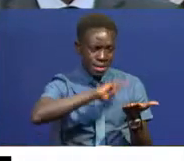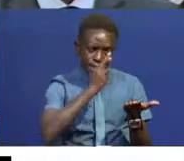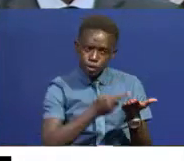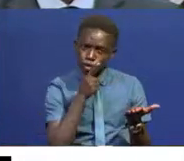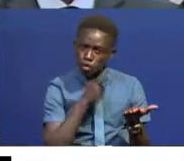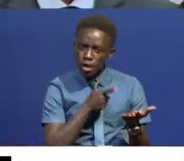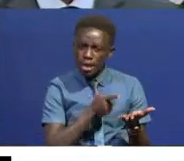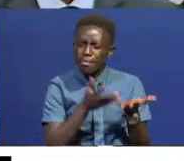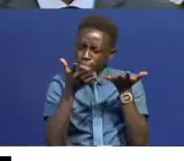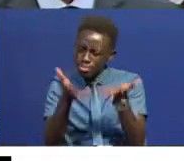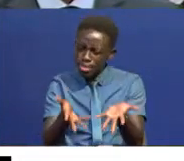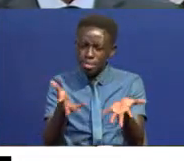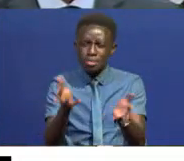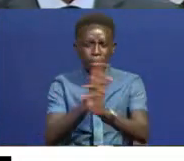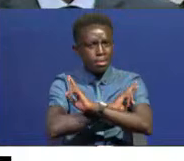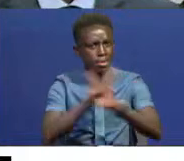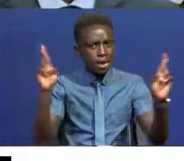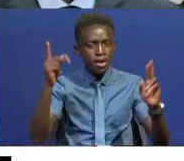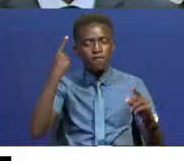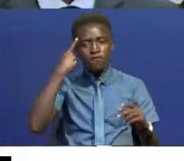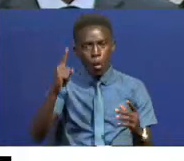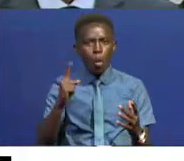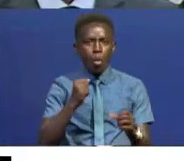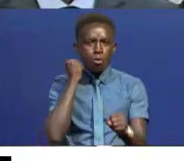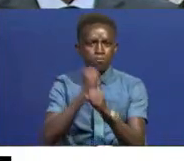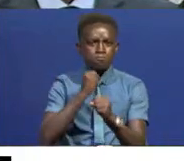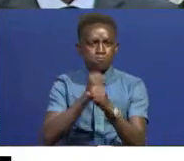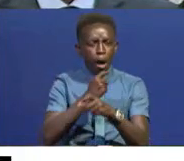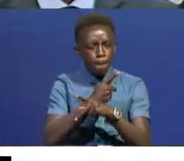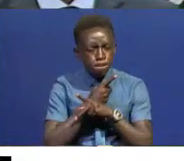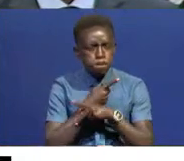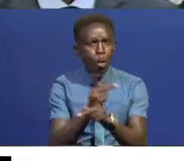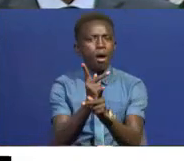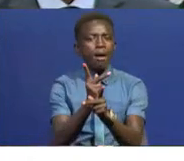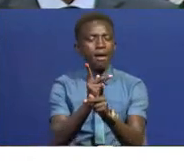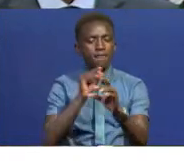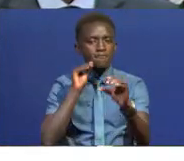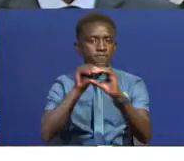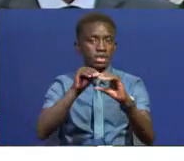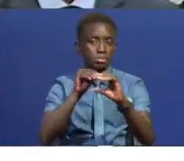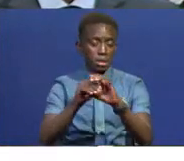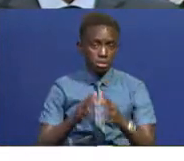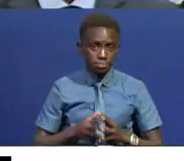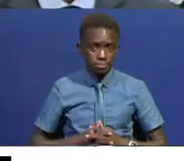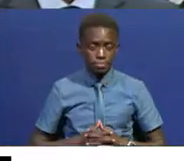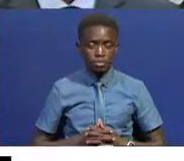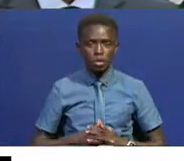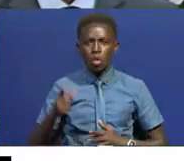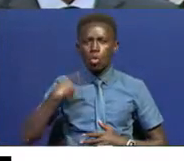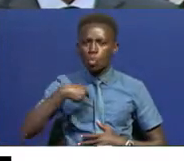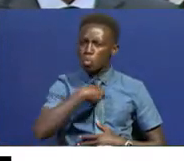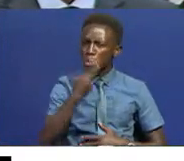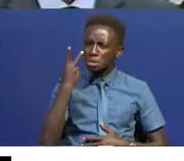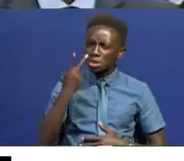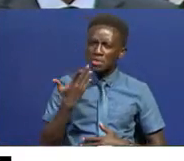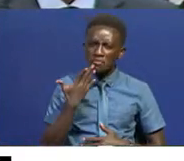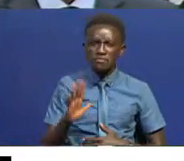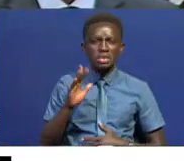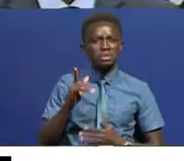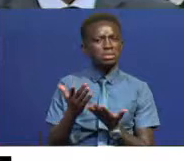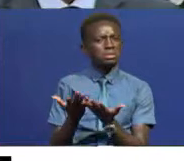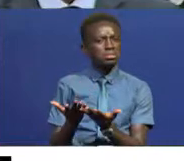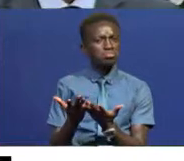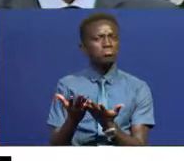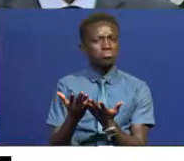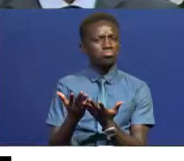productive investment. We have seen the fruit of this resolve. As a result of prudent